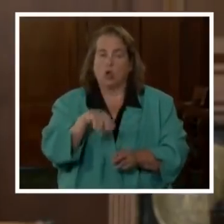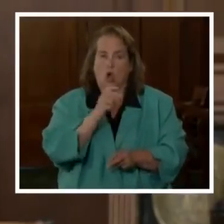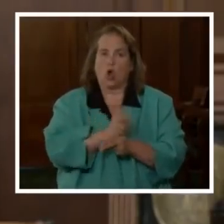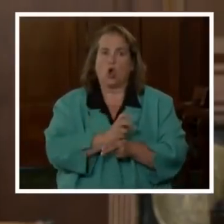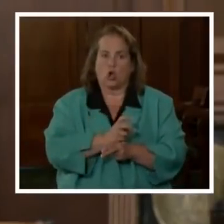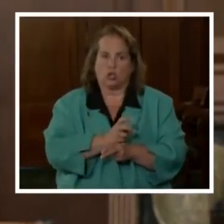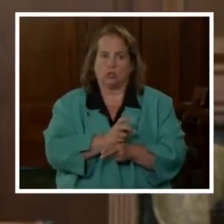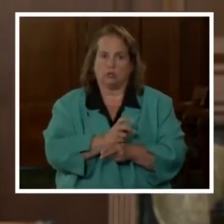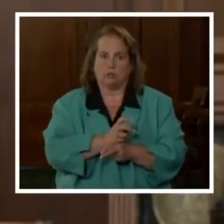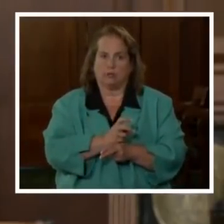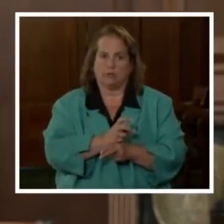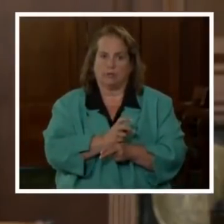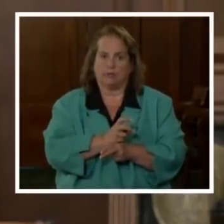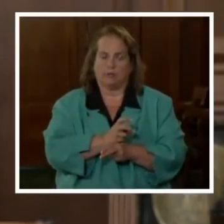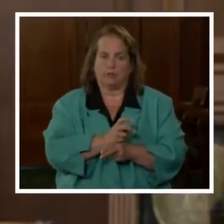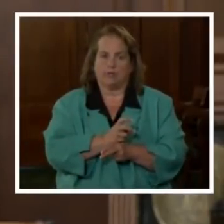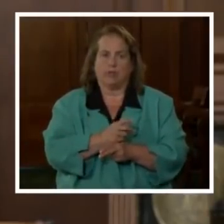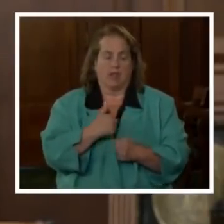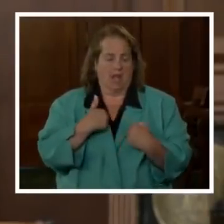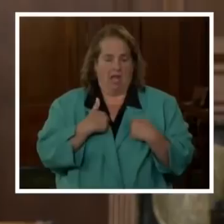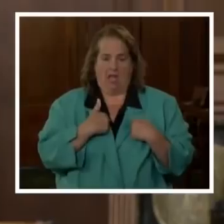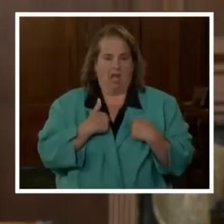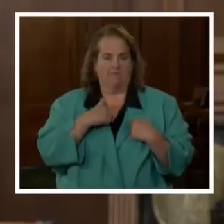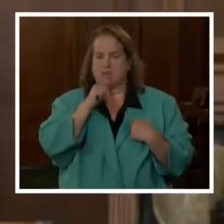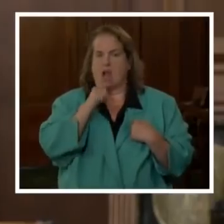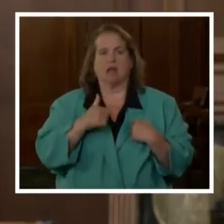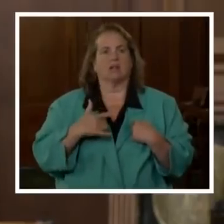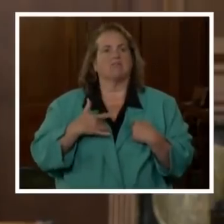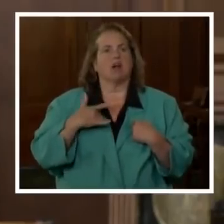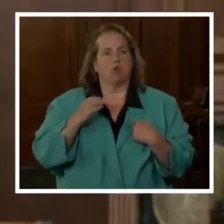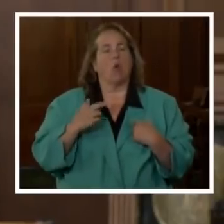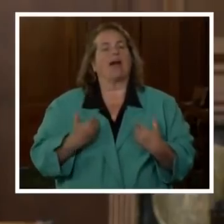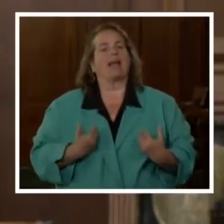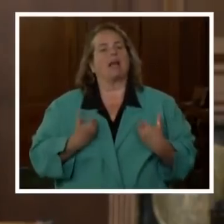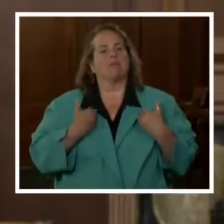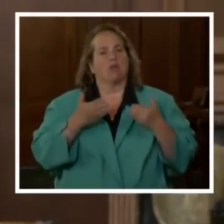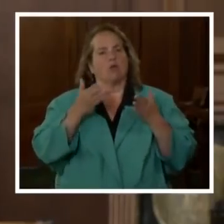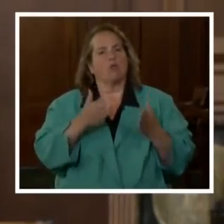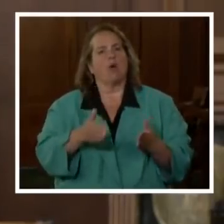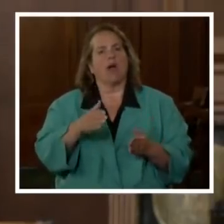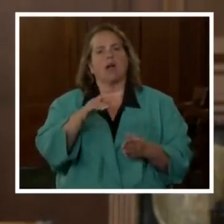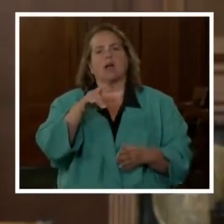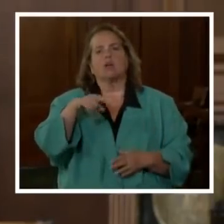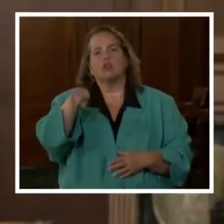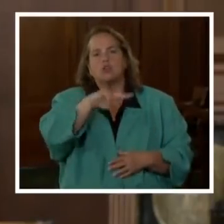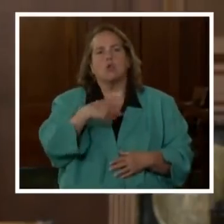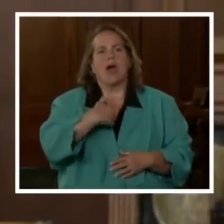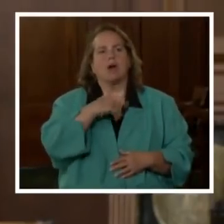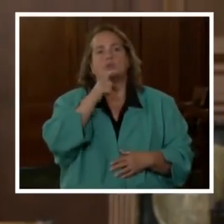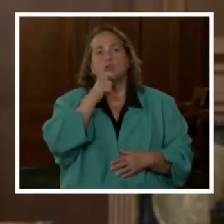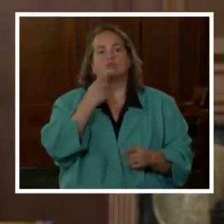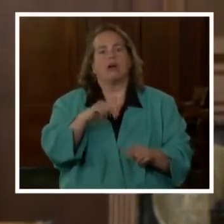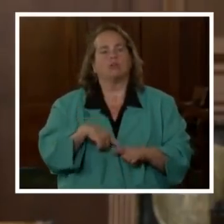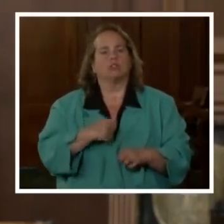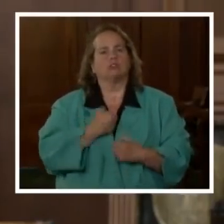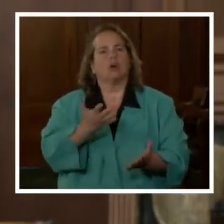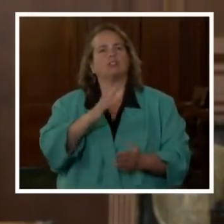felt or lived the way that those expressing their frustration